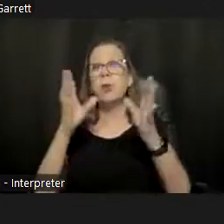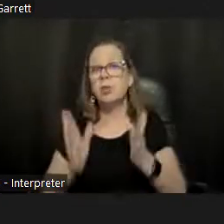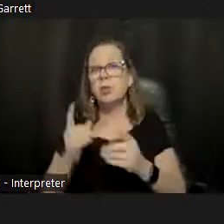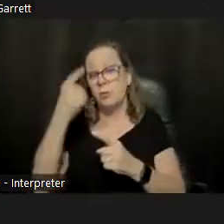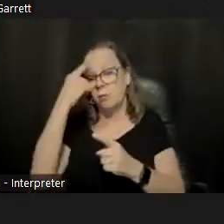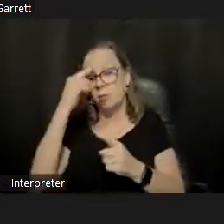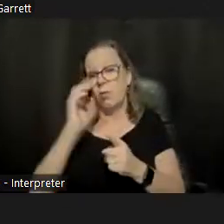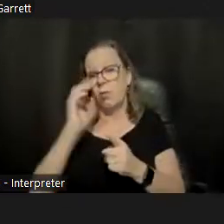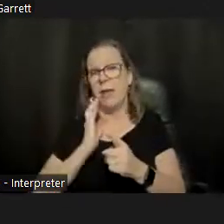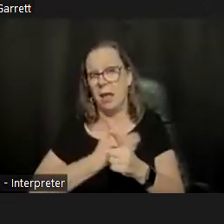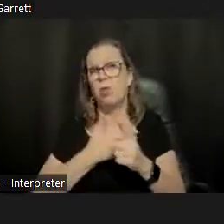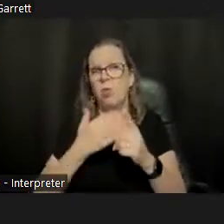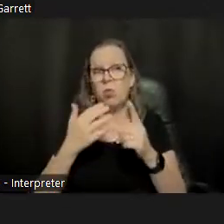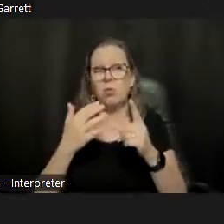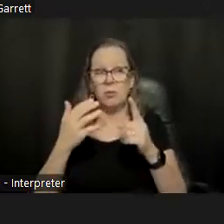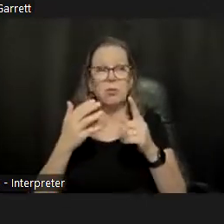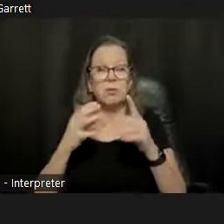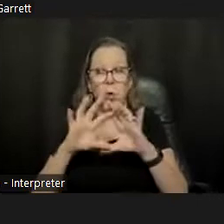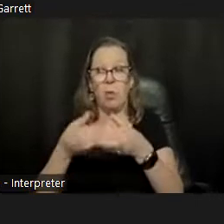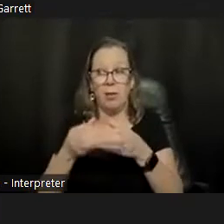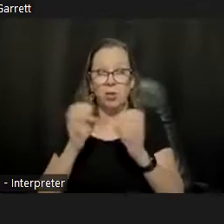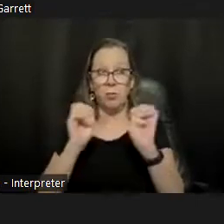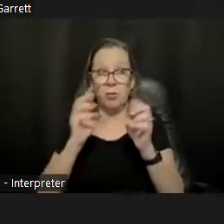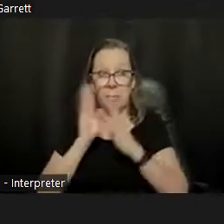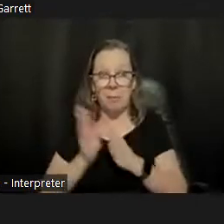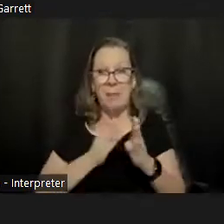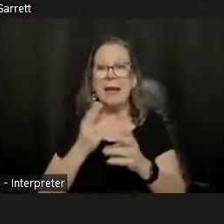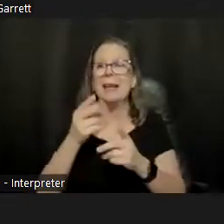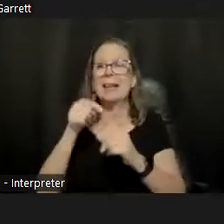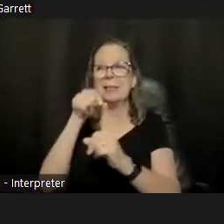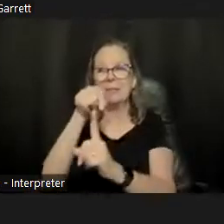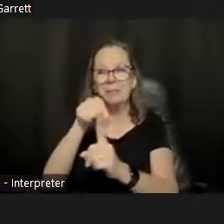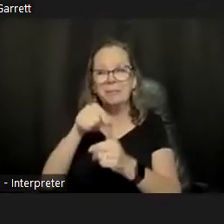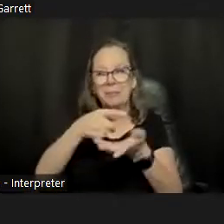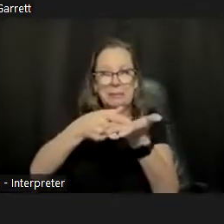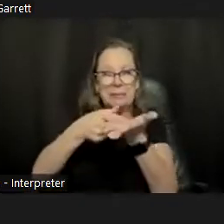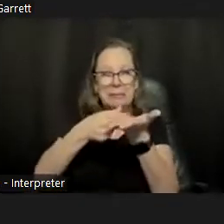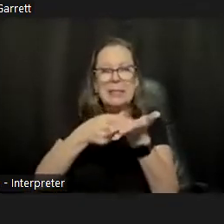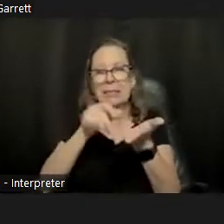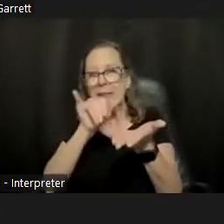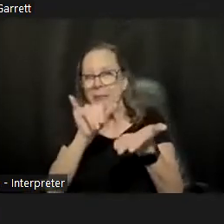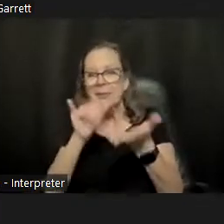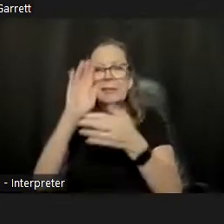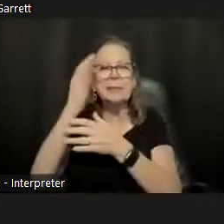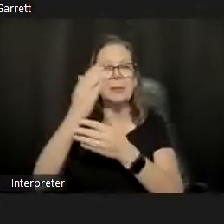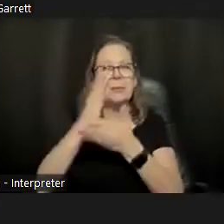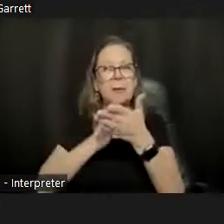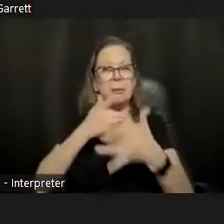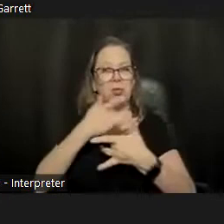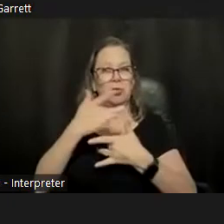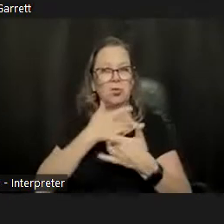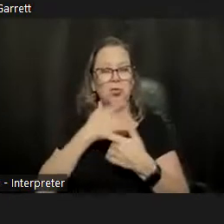Emergency Planning, was talking with folks, and there was some concern that the